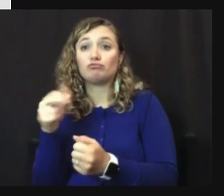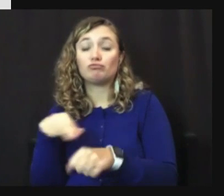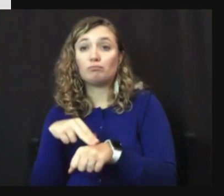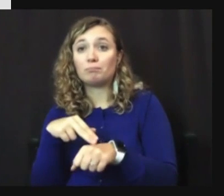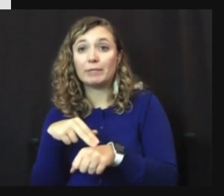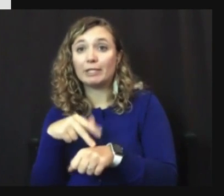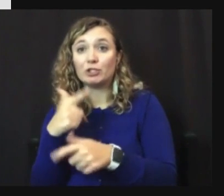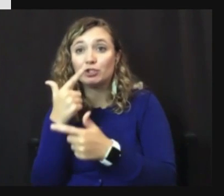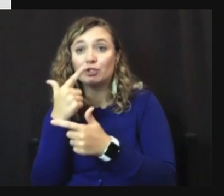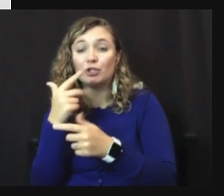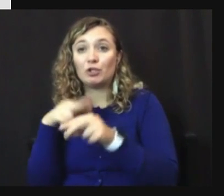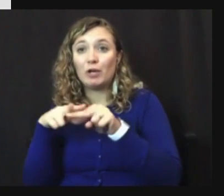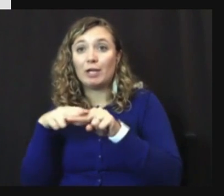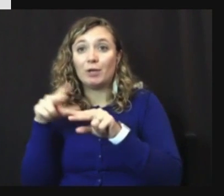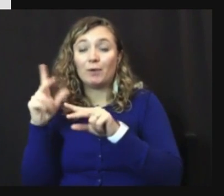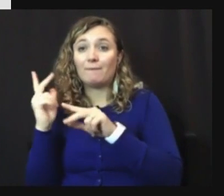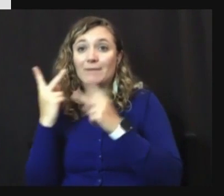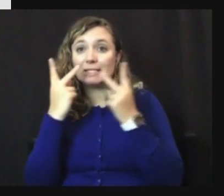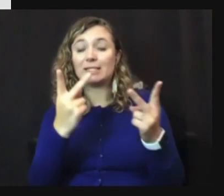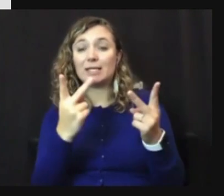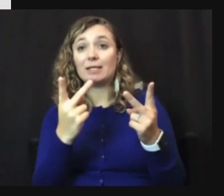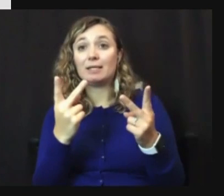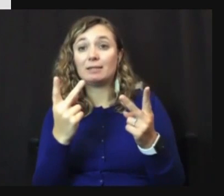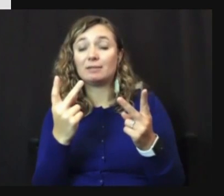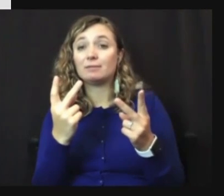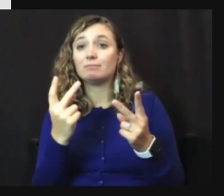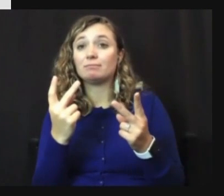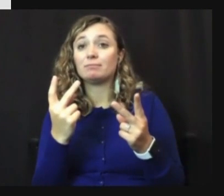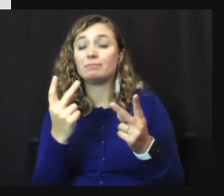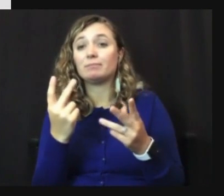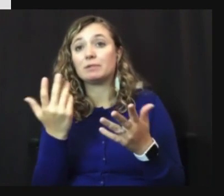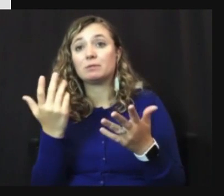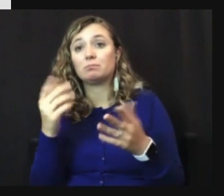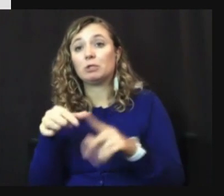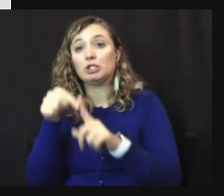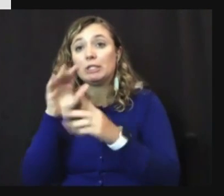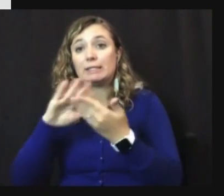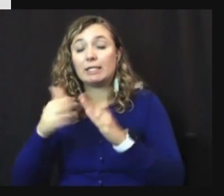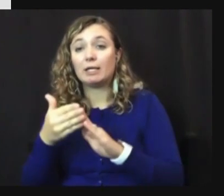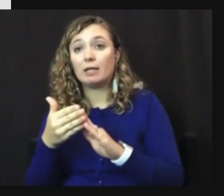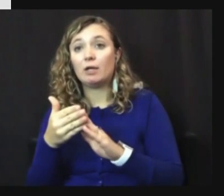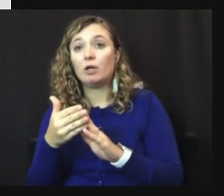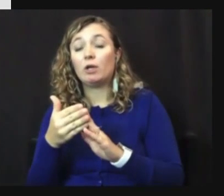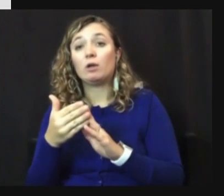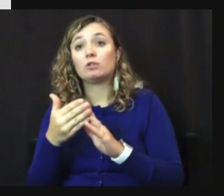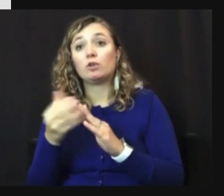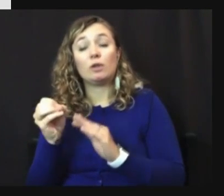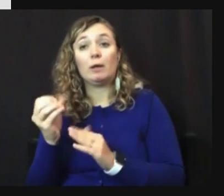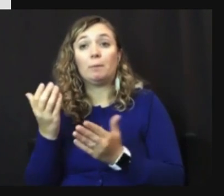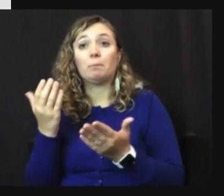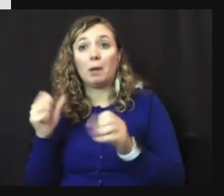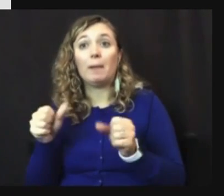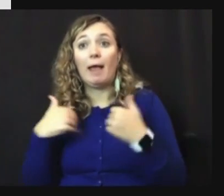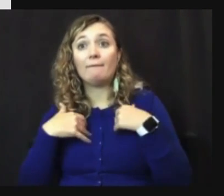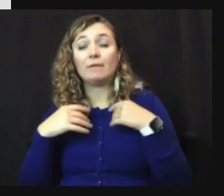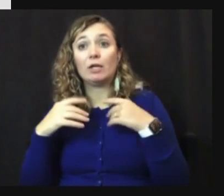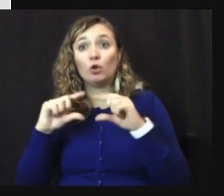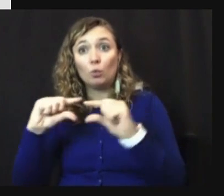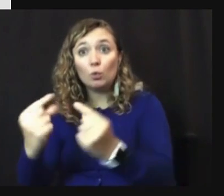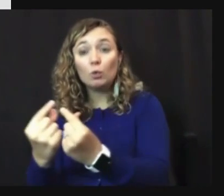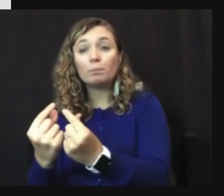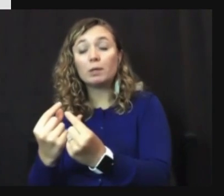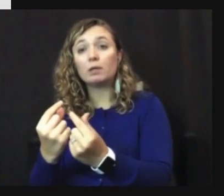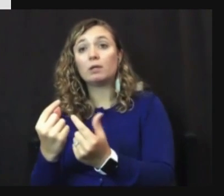metropolitan areas, but metropolitan train areas may have groups specific for kids. You may be able to create a Lego